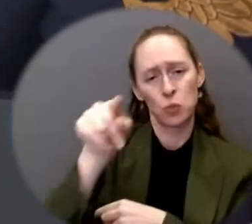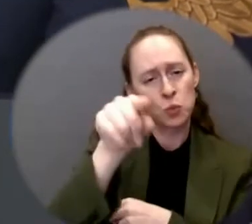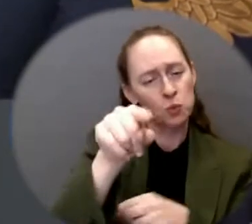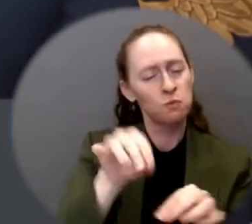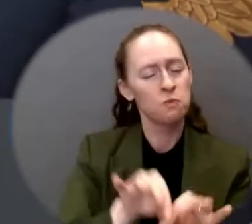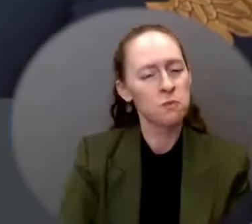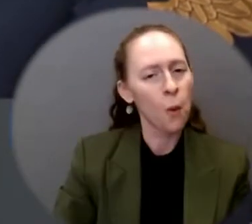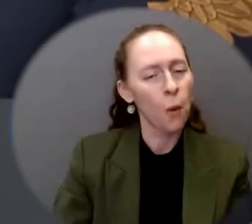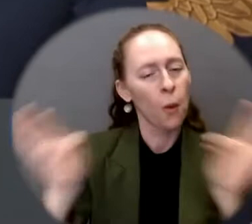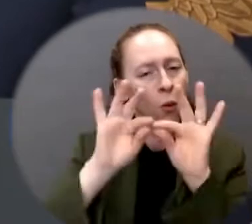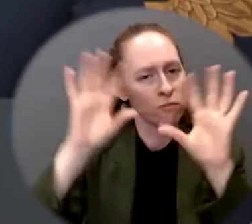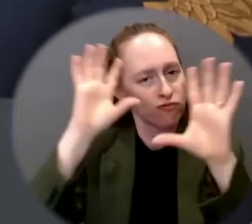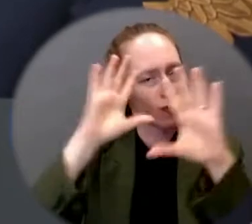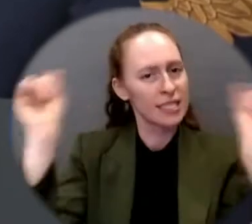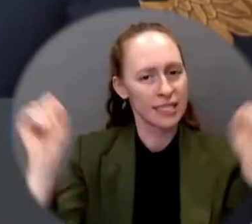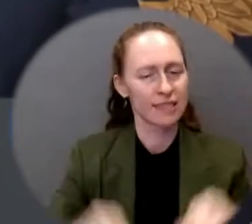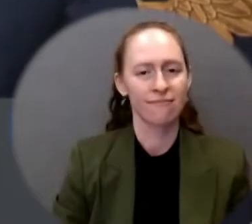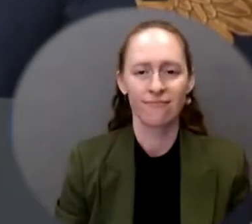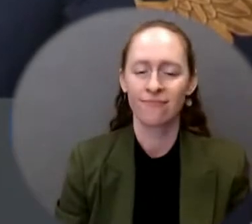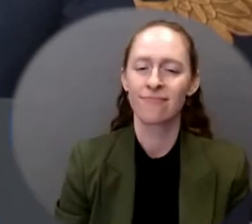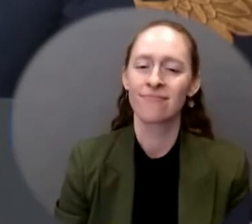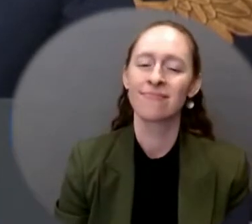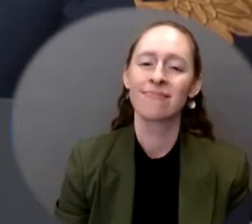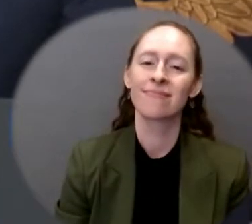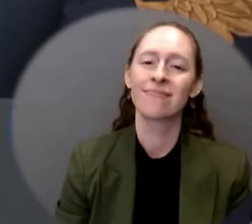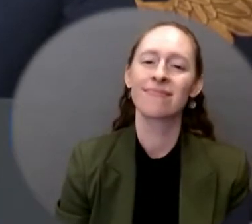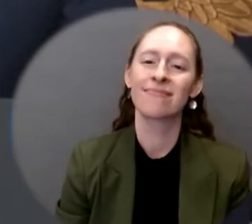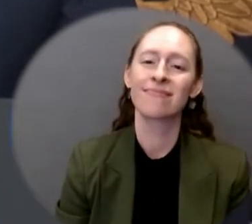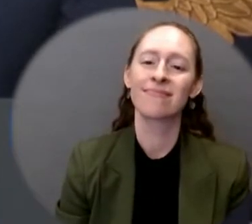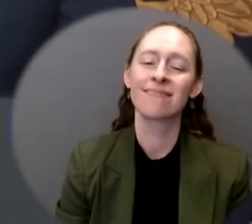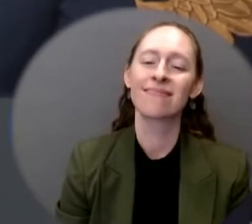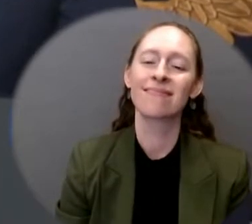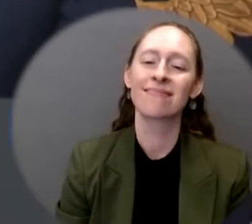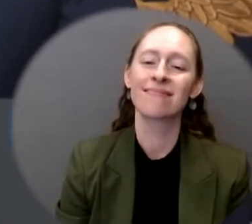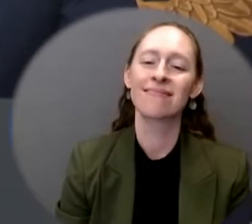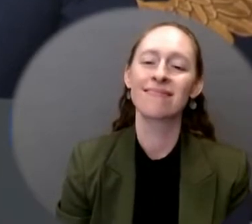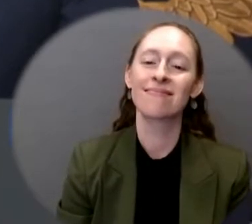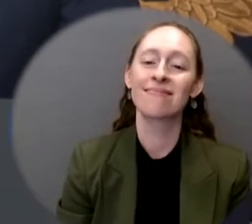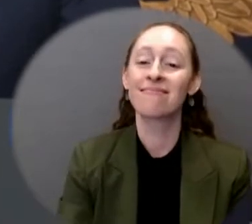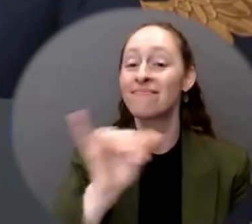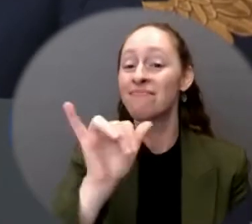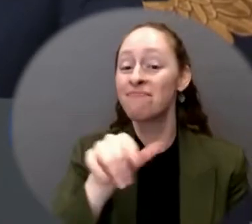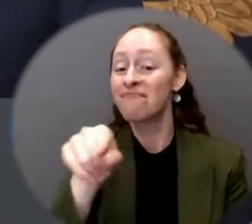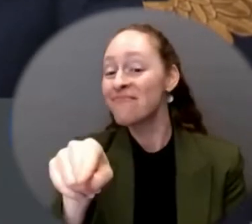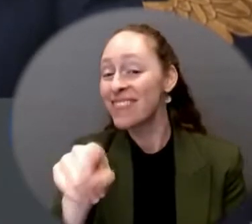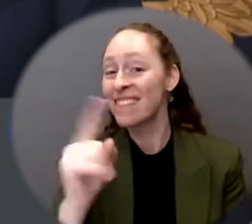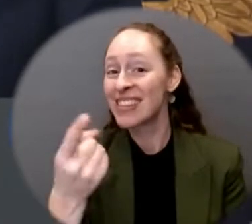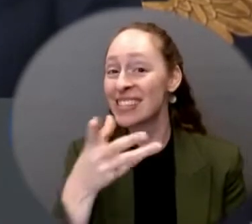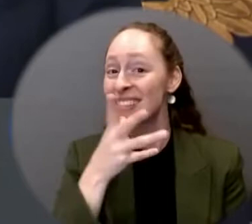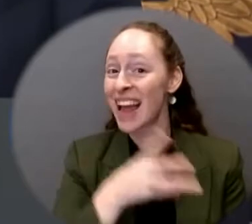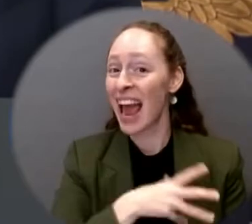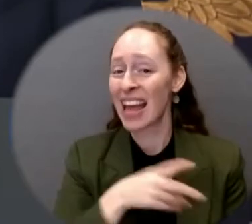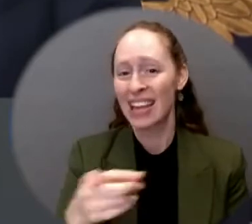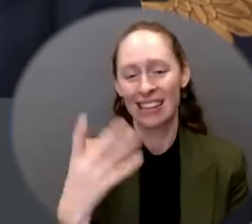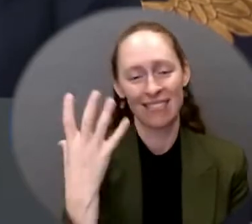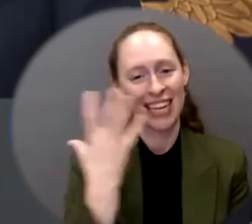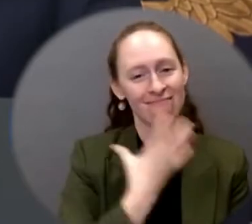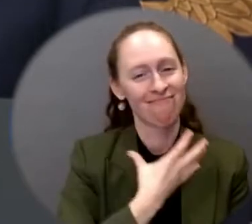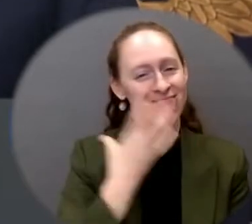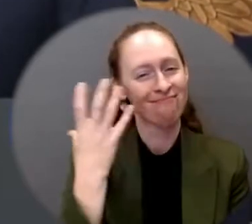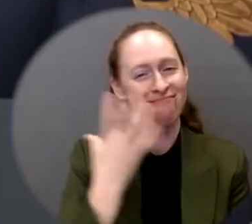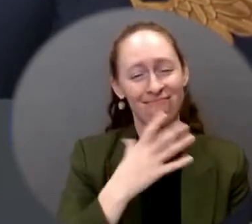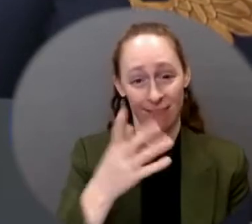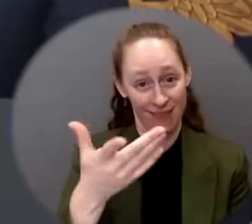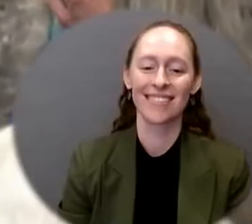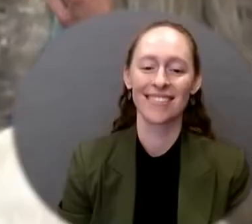ladies. You know, Michelle, he knows, we all know, he couldn't have done it without you.